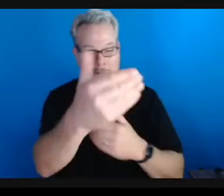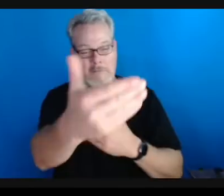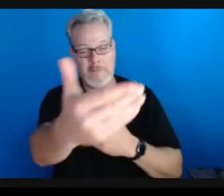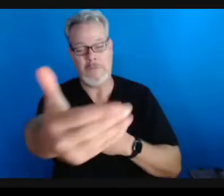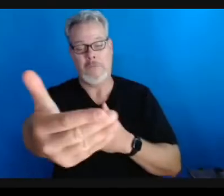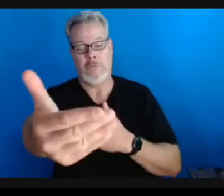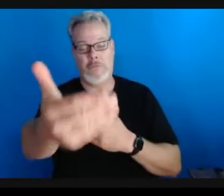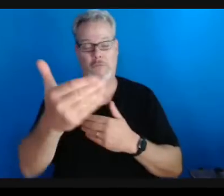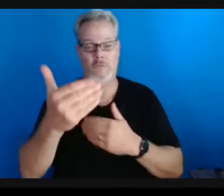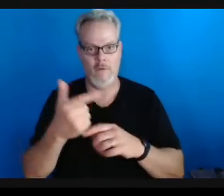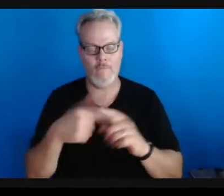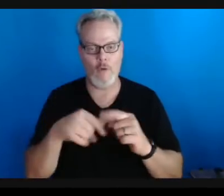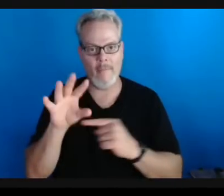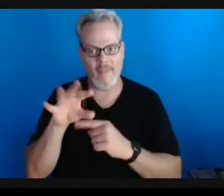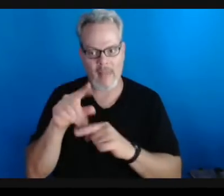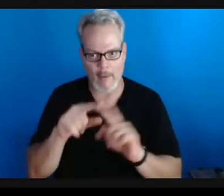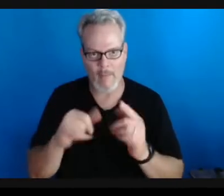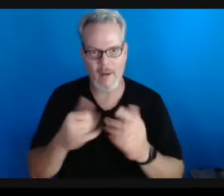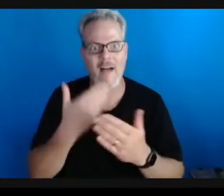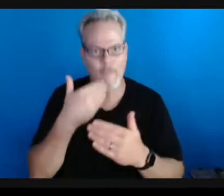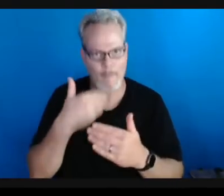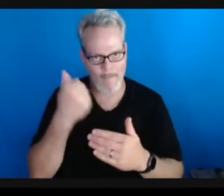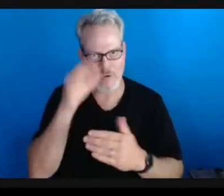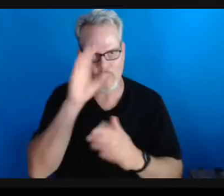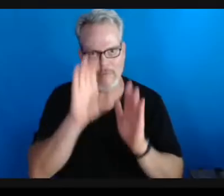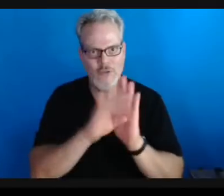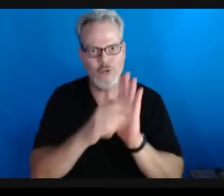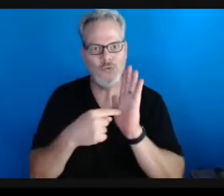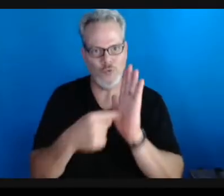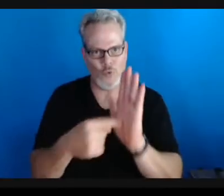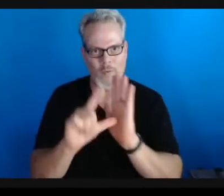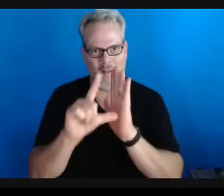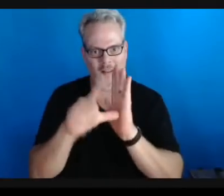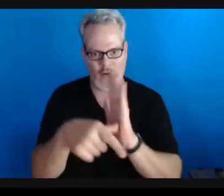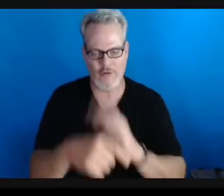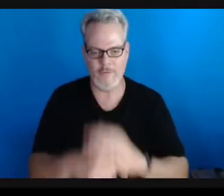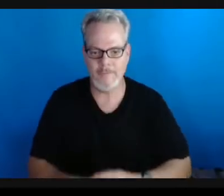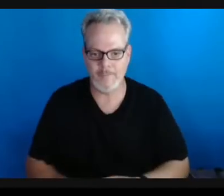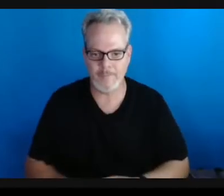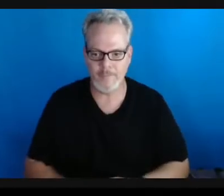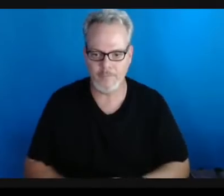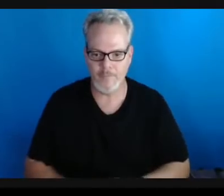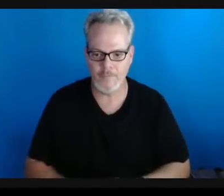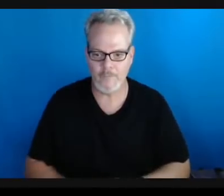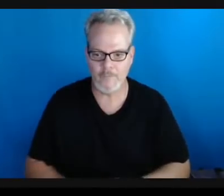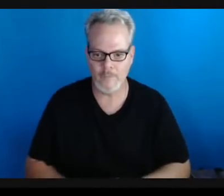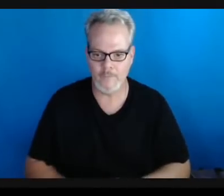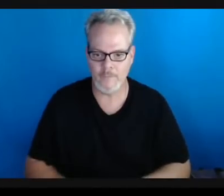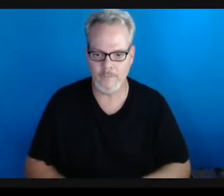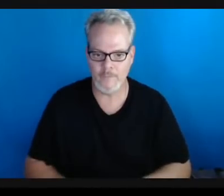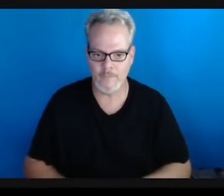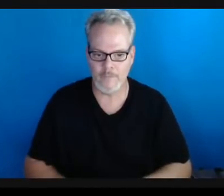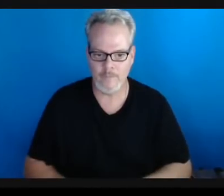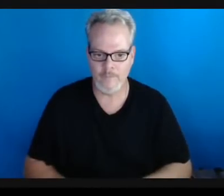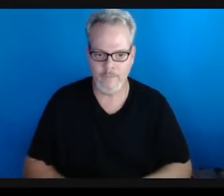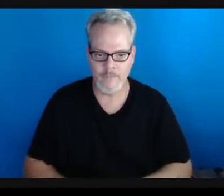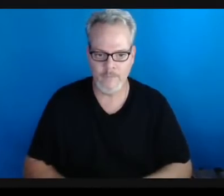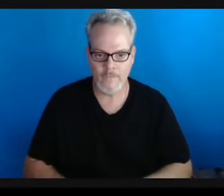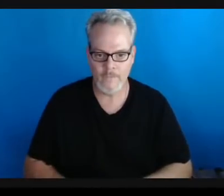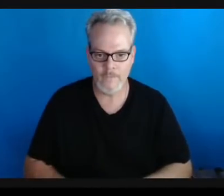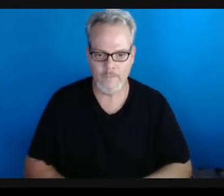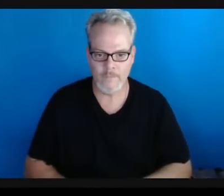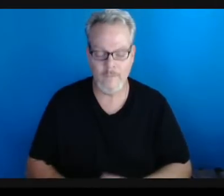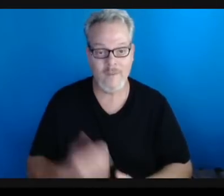well. But they have a better image to show us there later. So there's that full last week then, with that